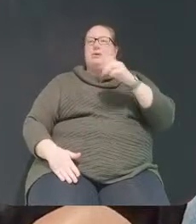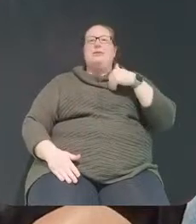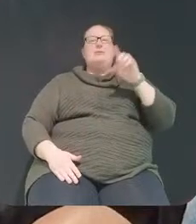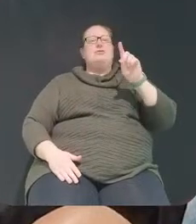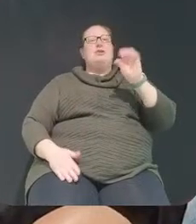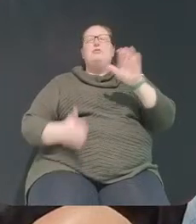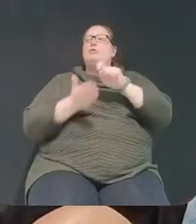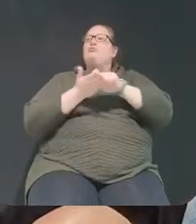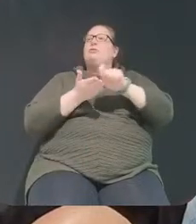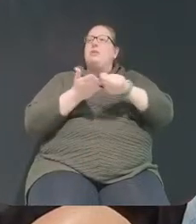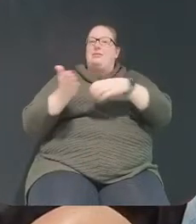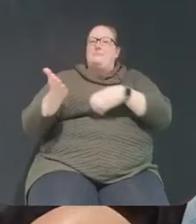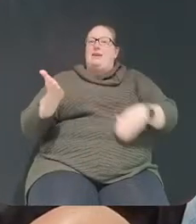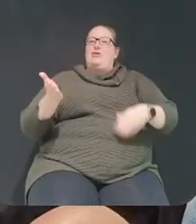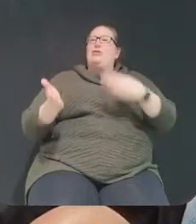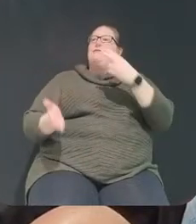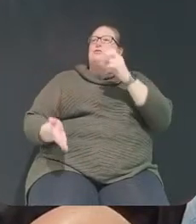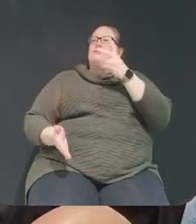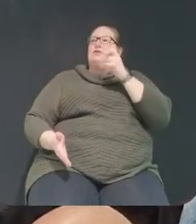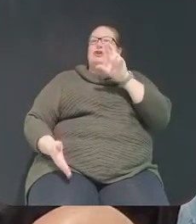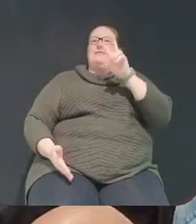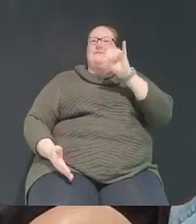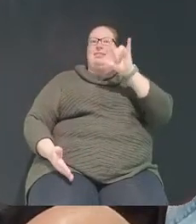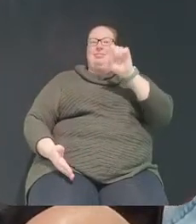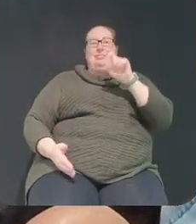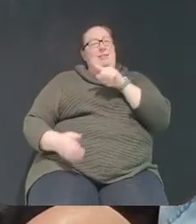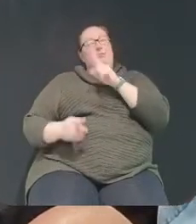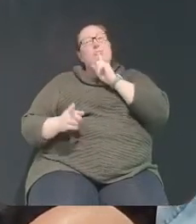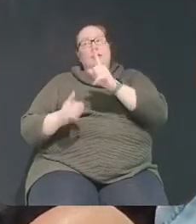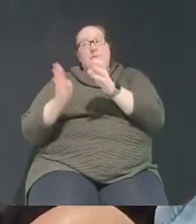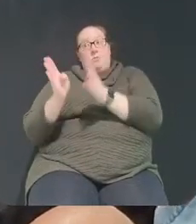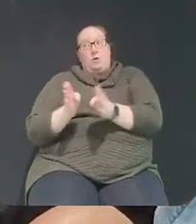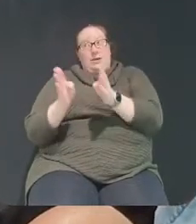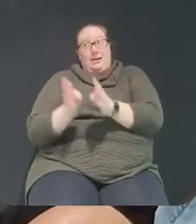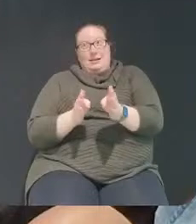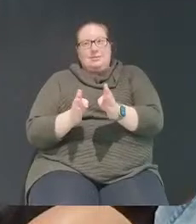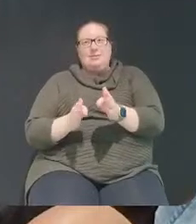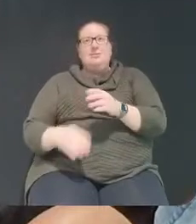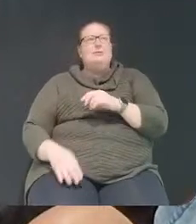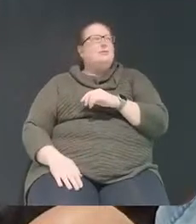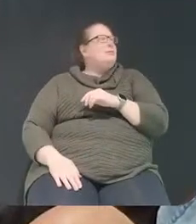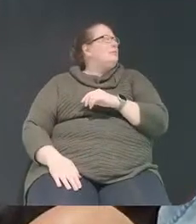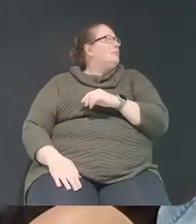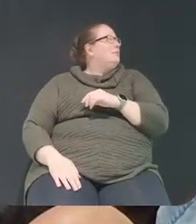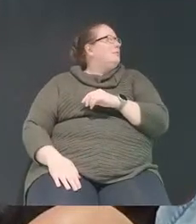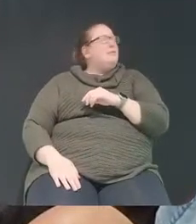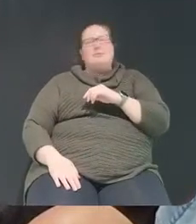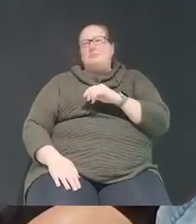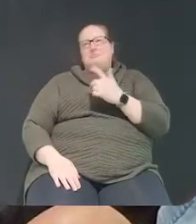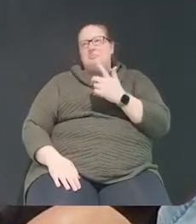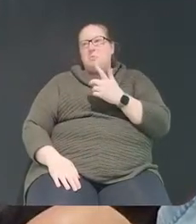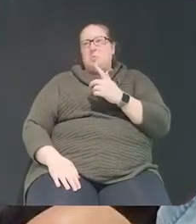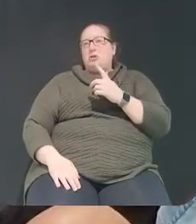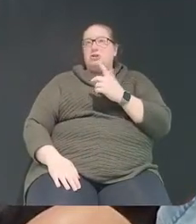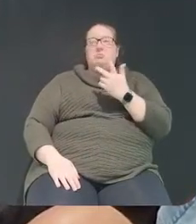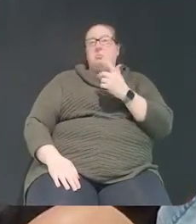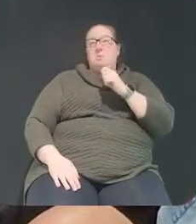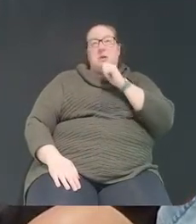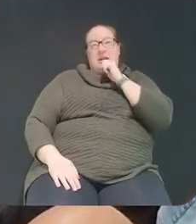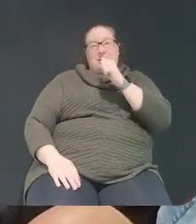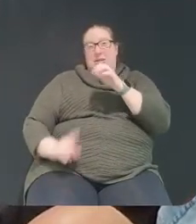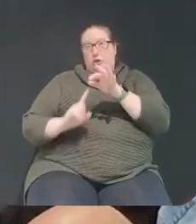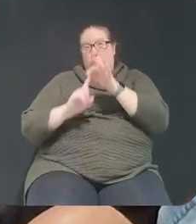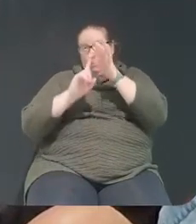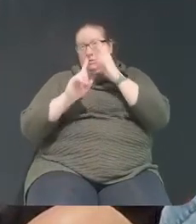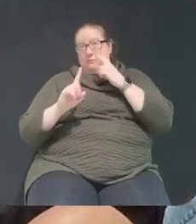of Hoovervilles. I mean, they were pretty organized, which I don't think was that unusual maybe for Hoovervilles. But there's some